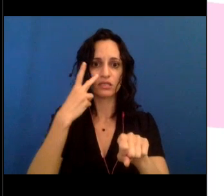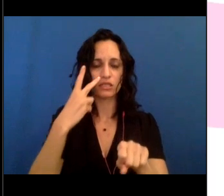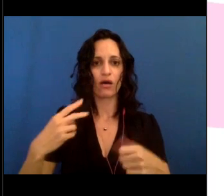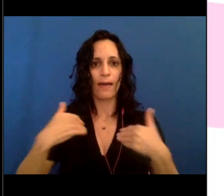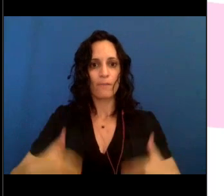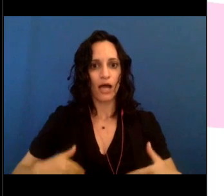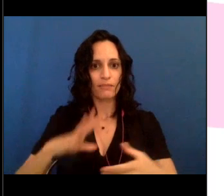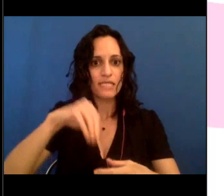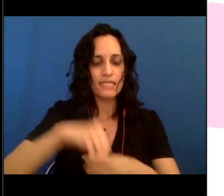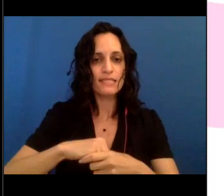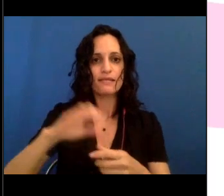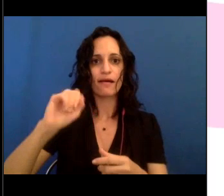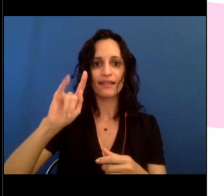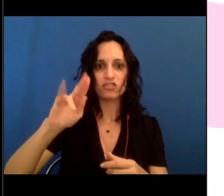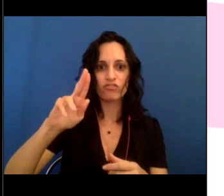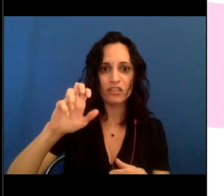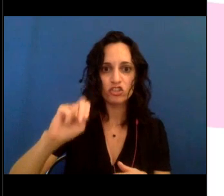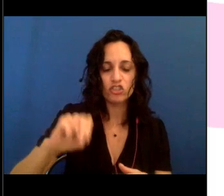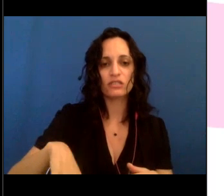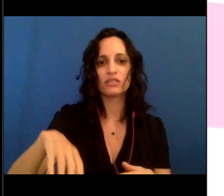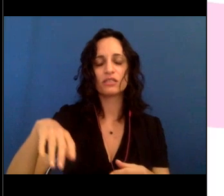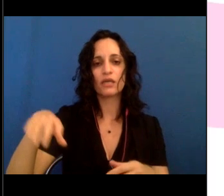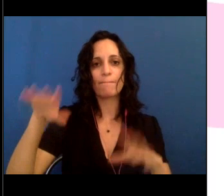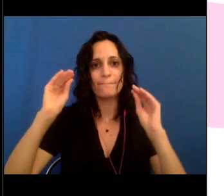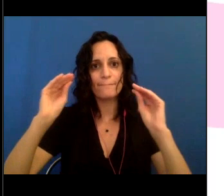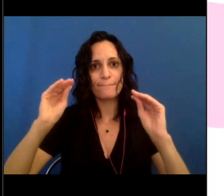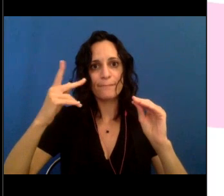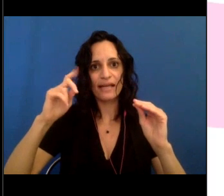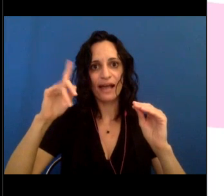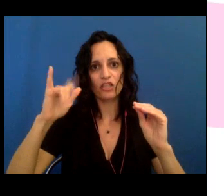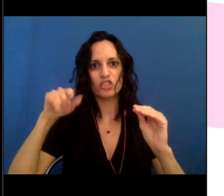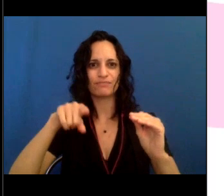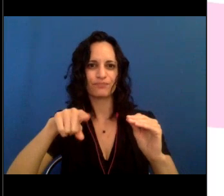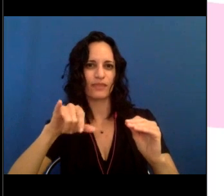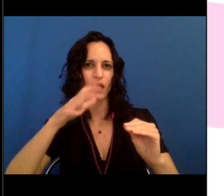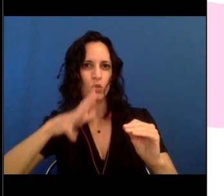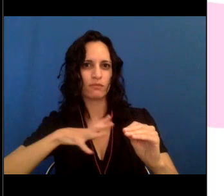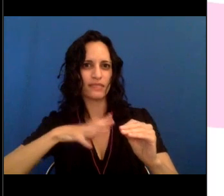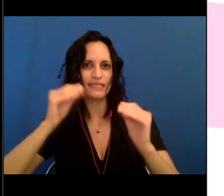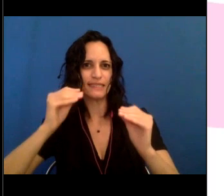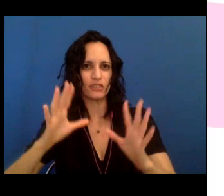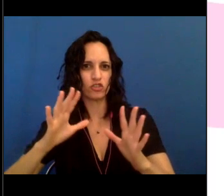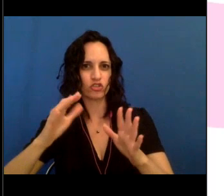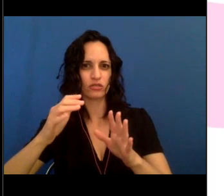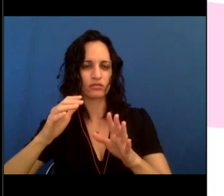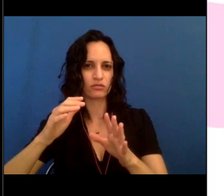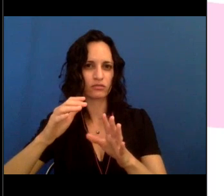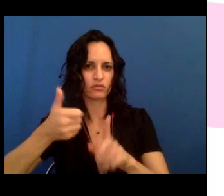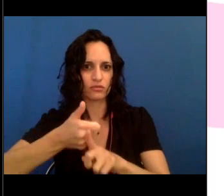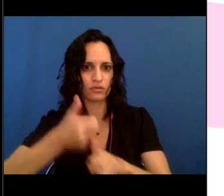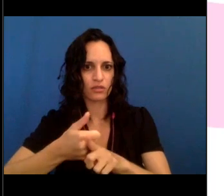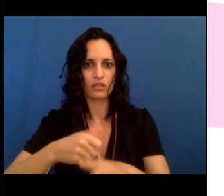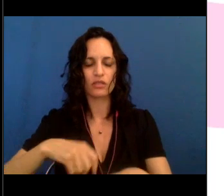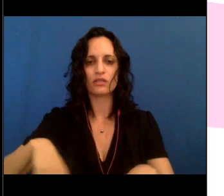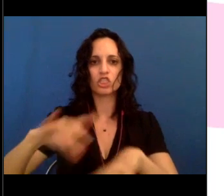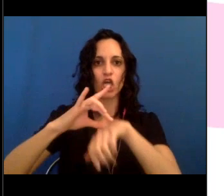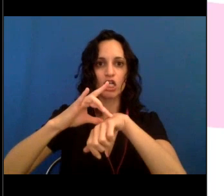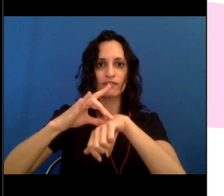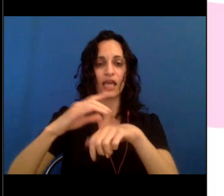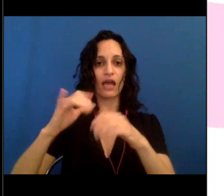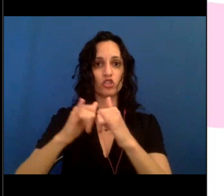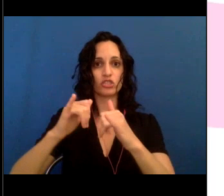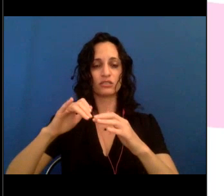poetics, pedagogy. She's a teacher by trade, geography, when she's talking about the block and how she's linguistically constructing it. These